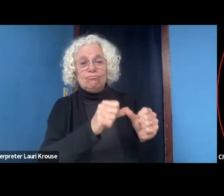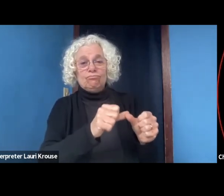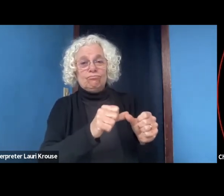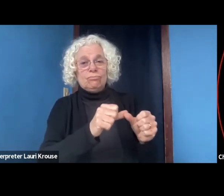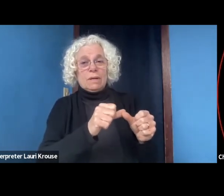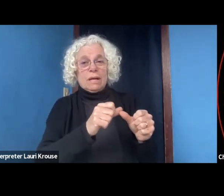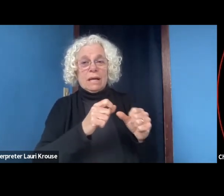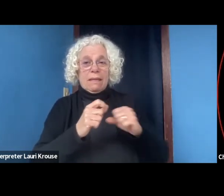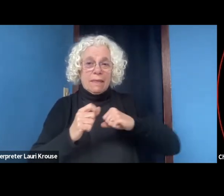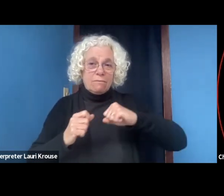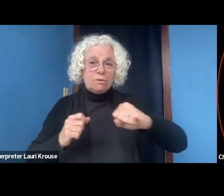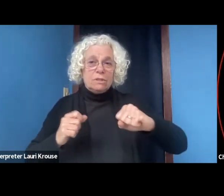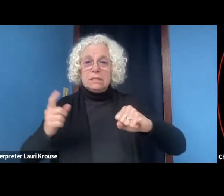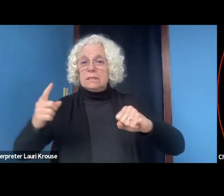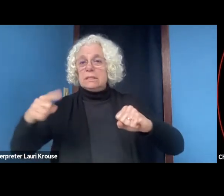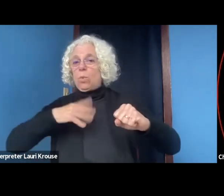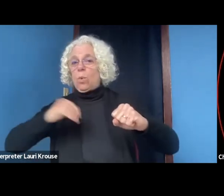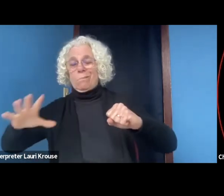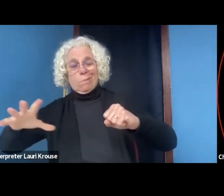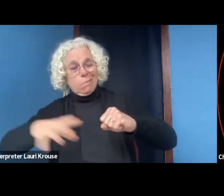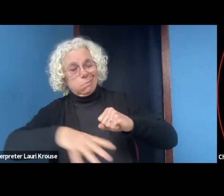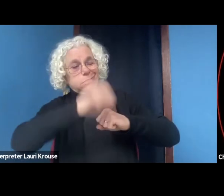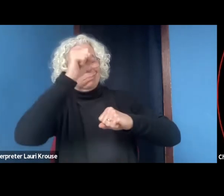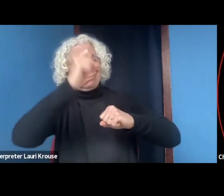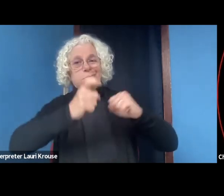resisted colonization, who